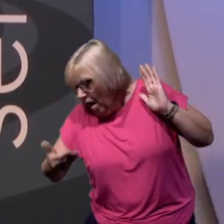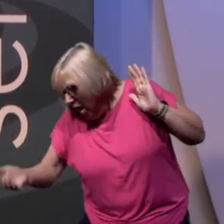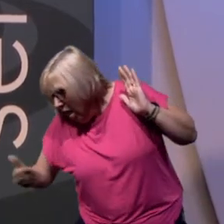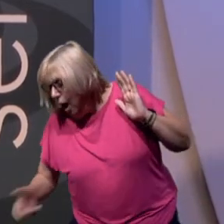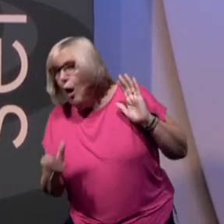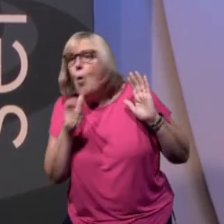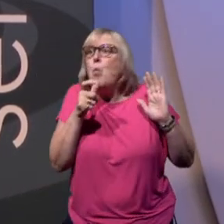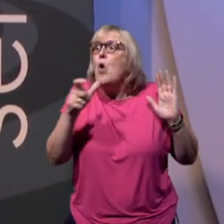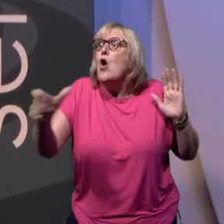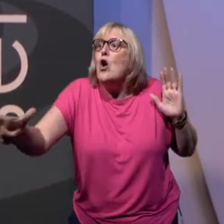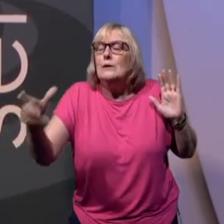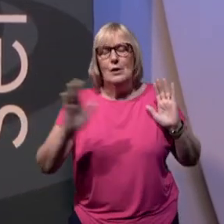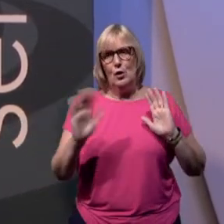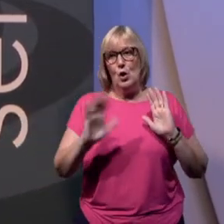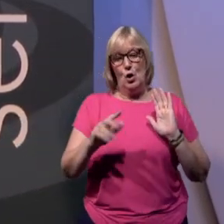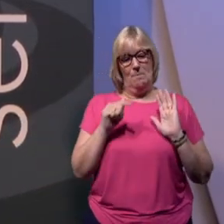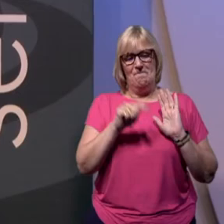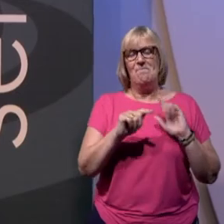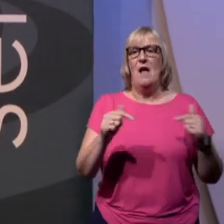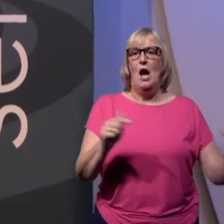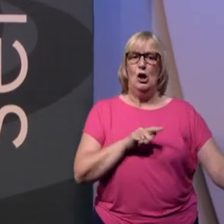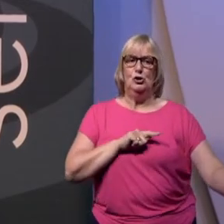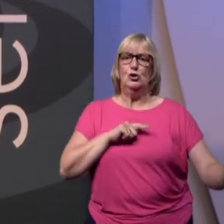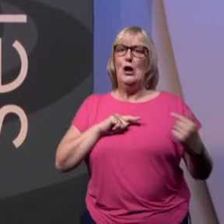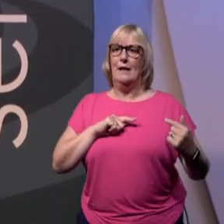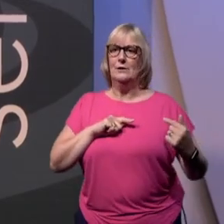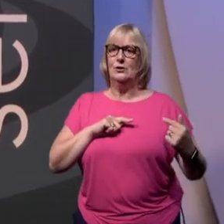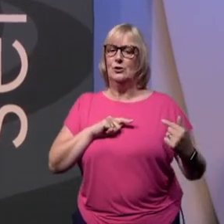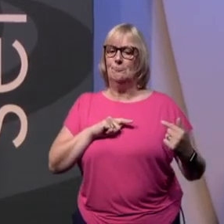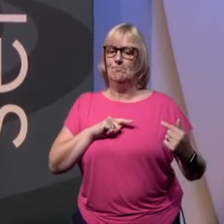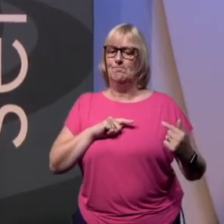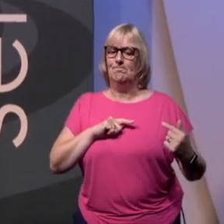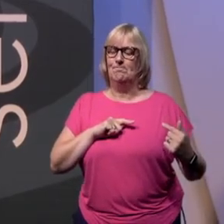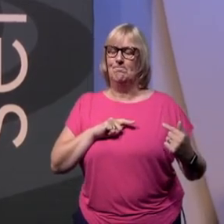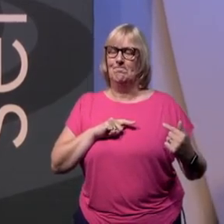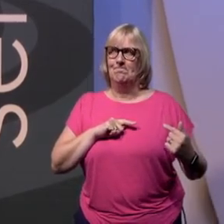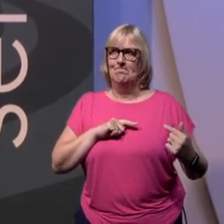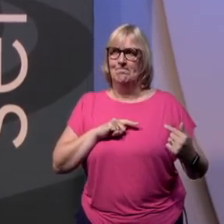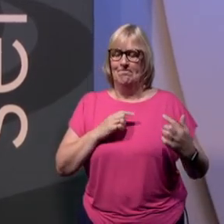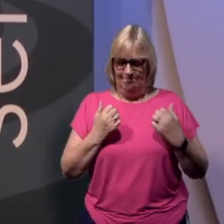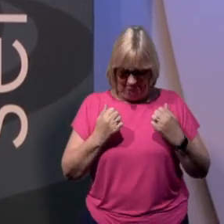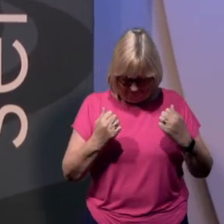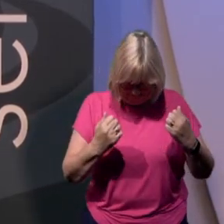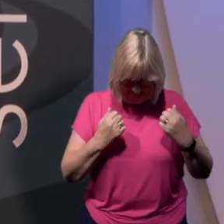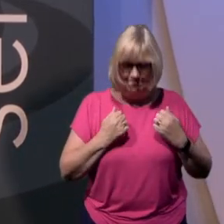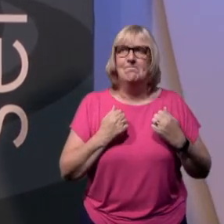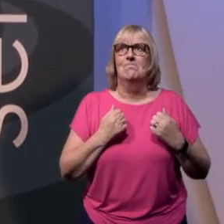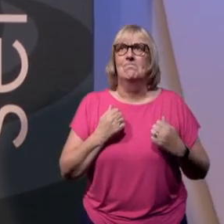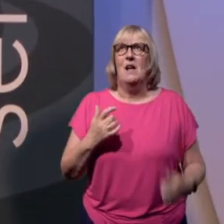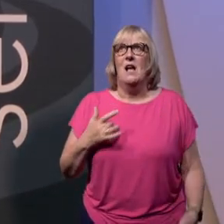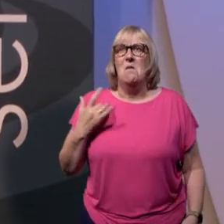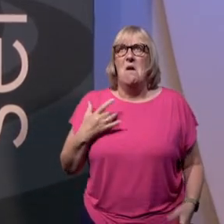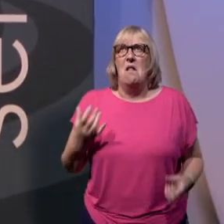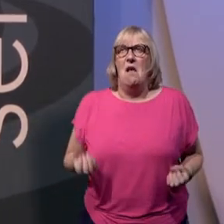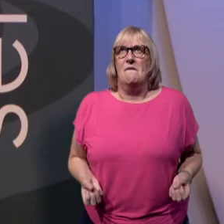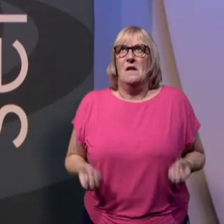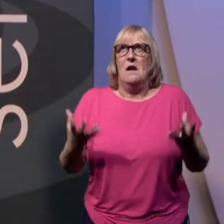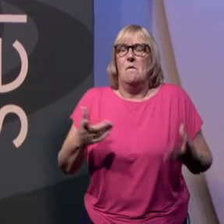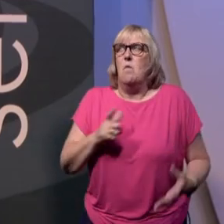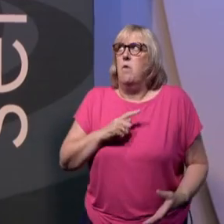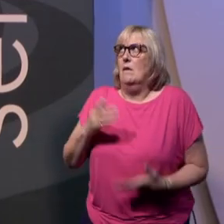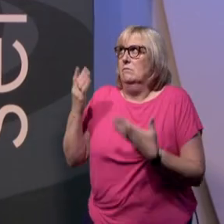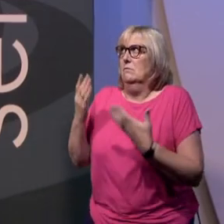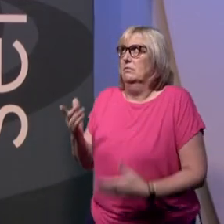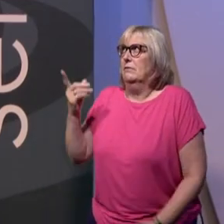in it, because it challenges each one of us to lay down our lives for the sake of